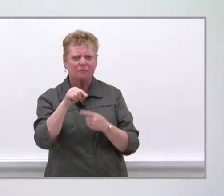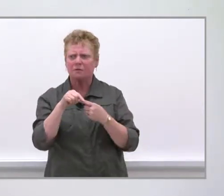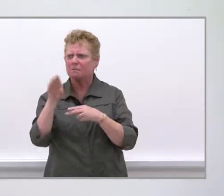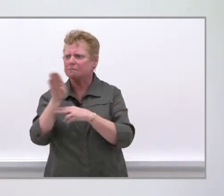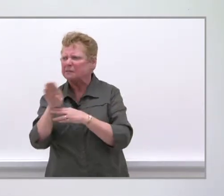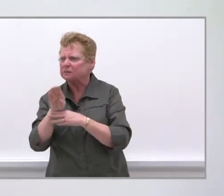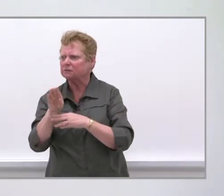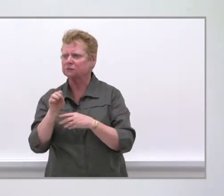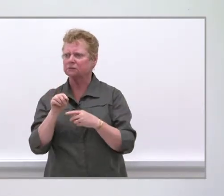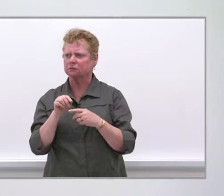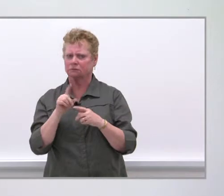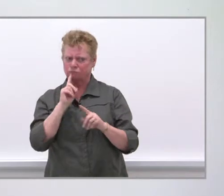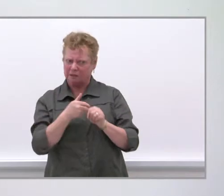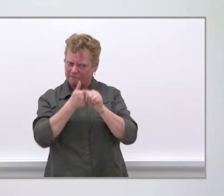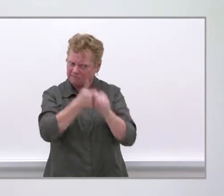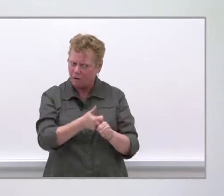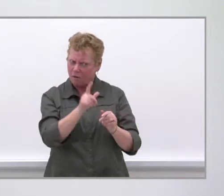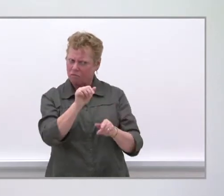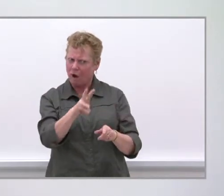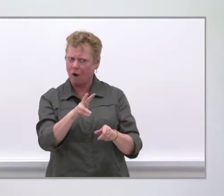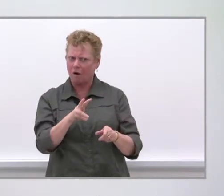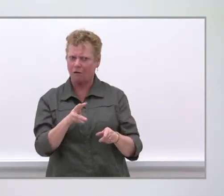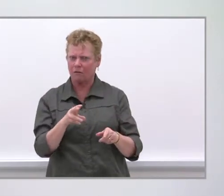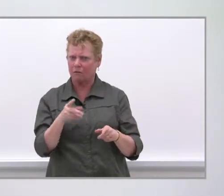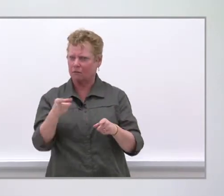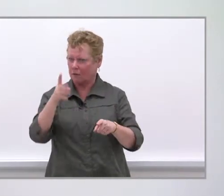businesses are following the law?